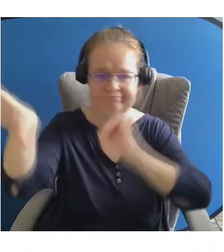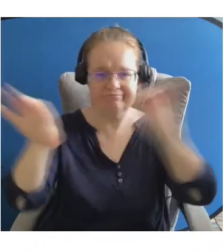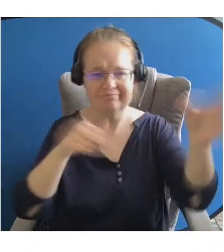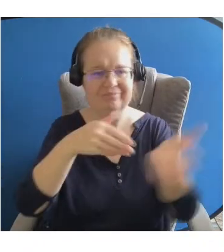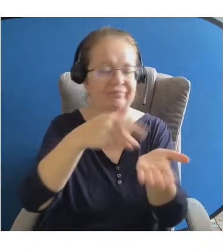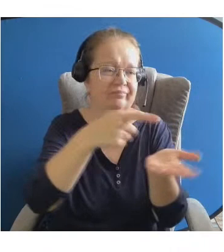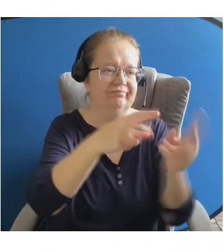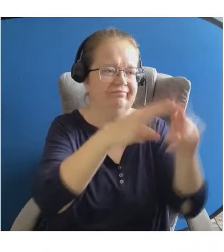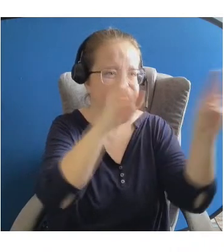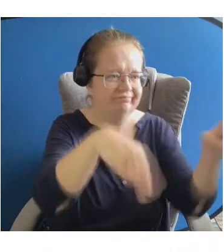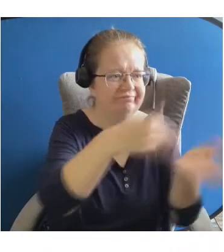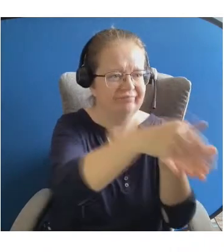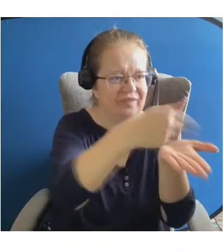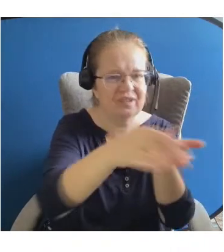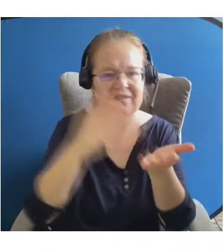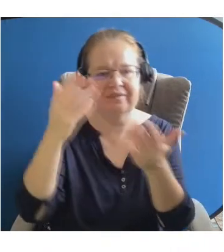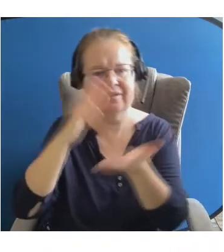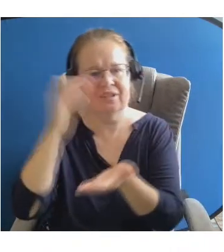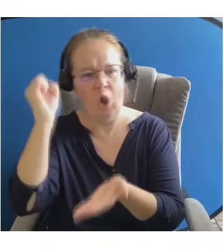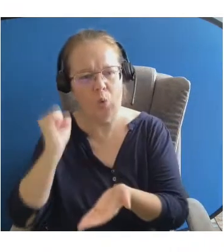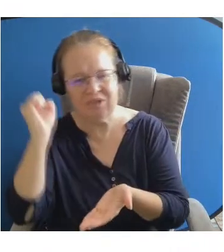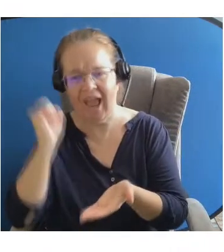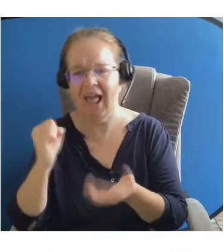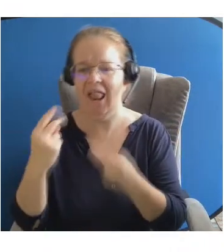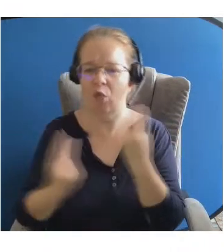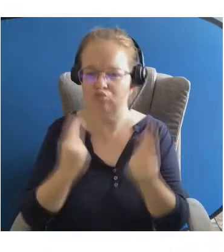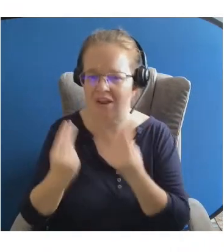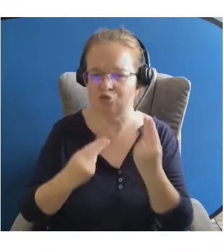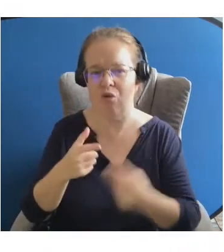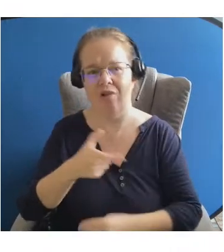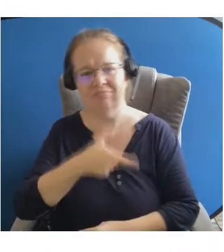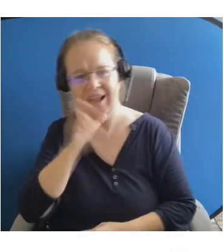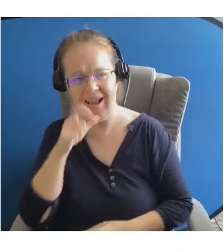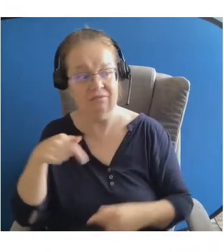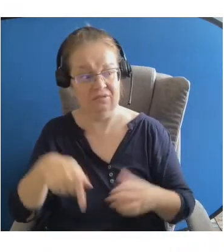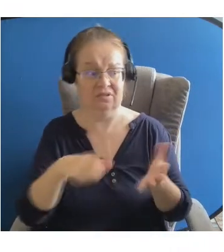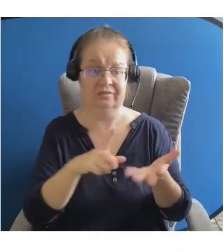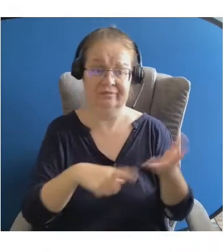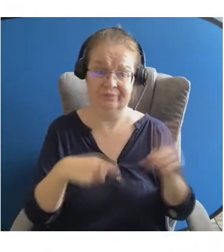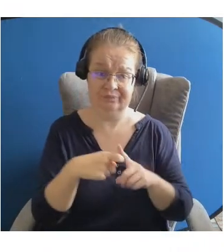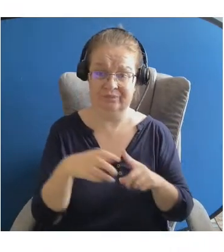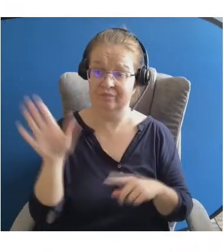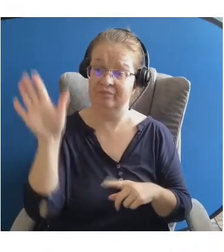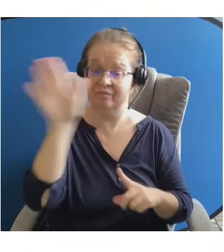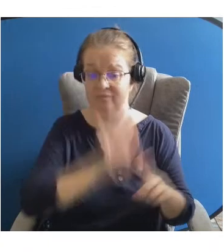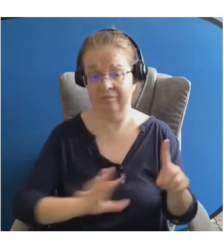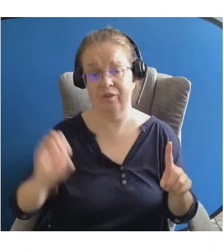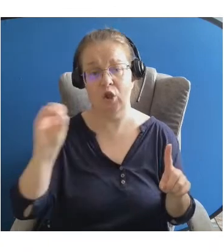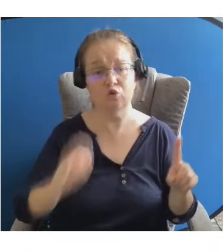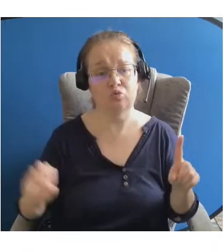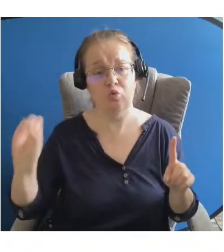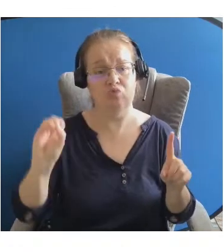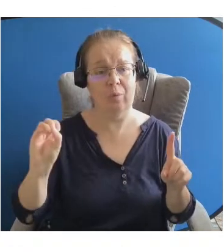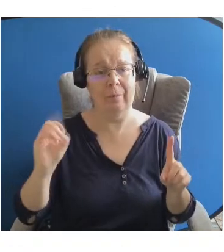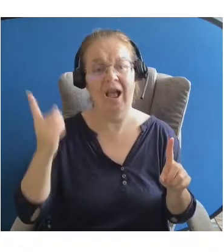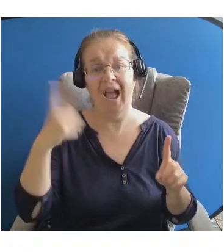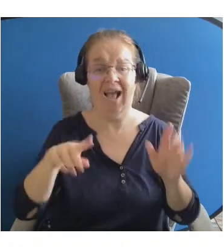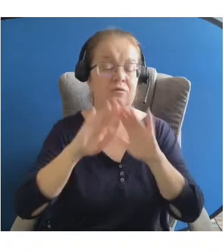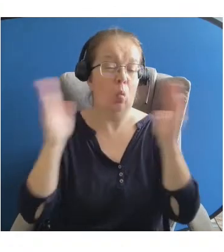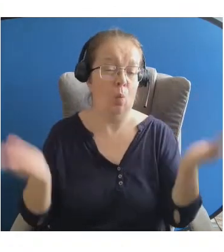retailers, hotels, restaurants, cafes here in the UK, across Europe, and in other parts of the